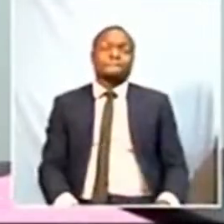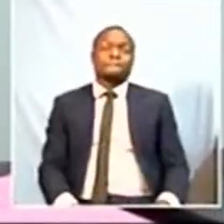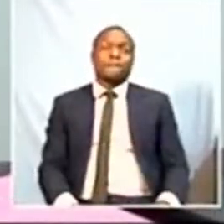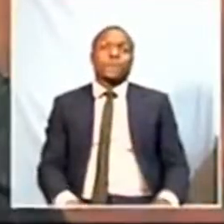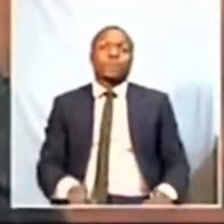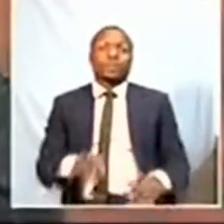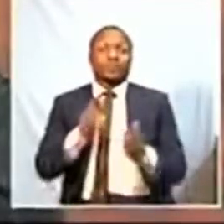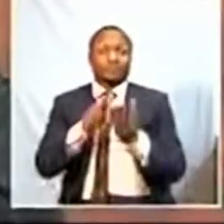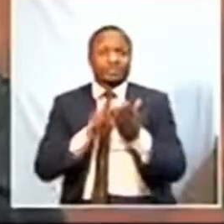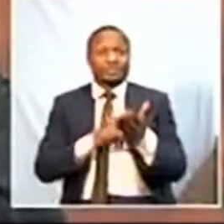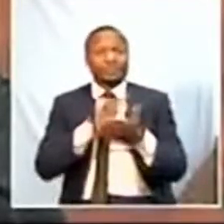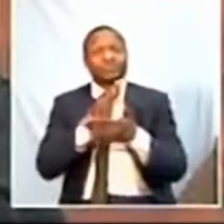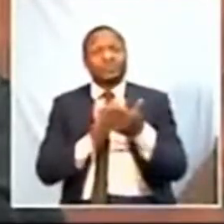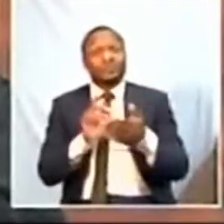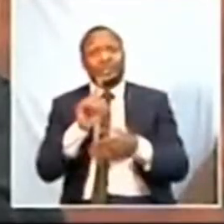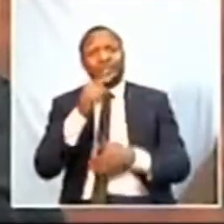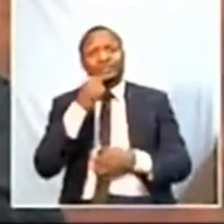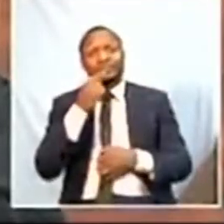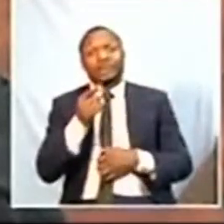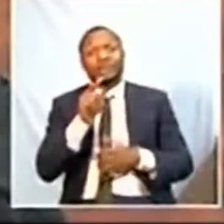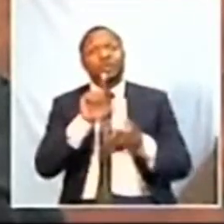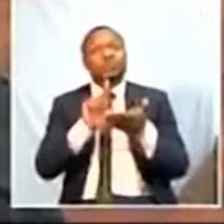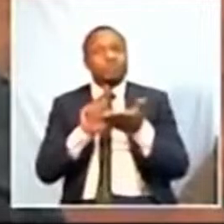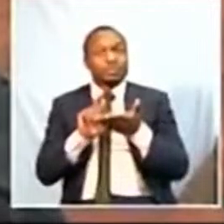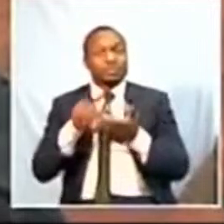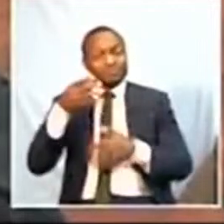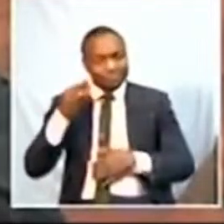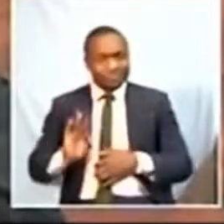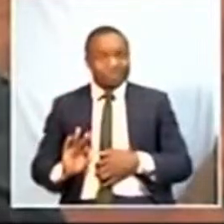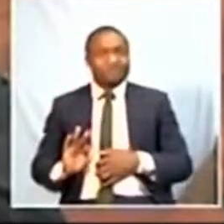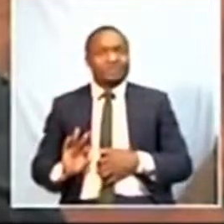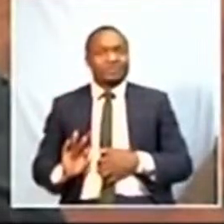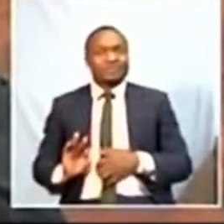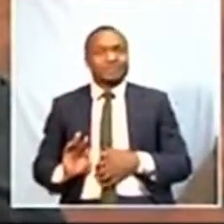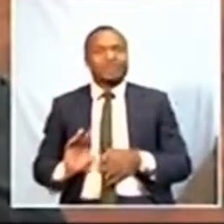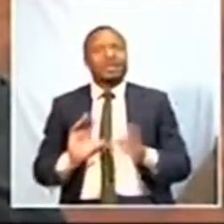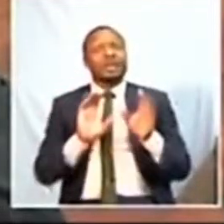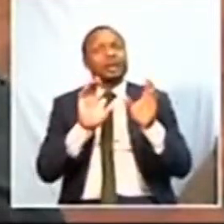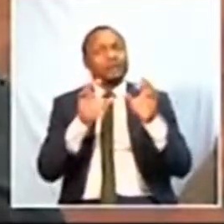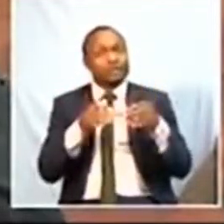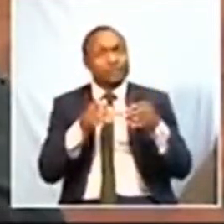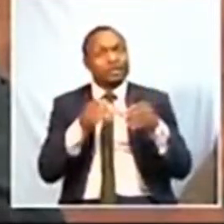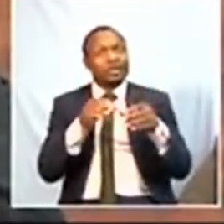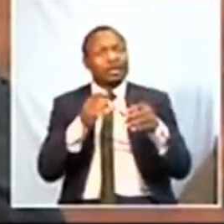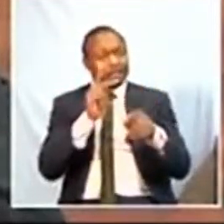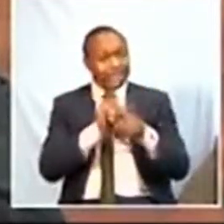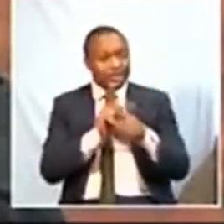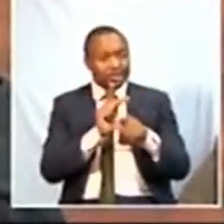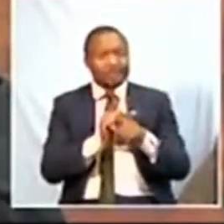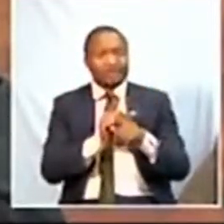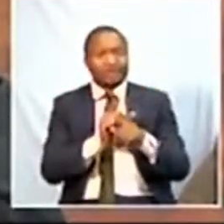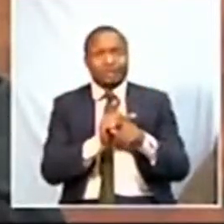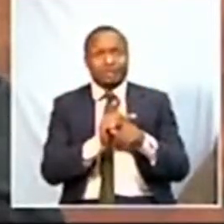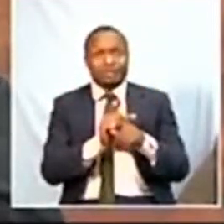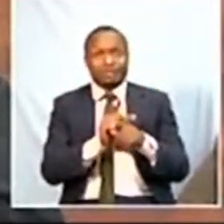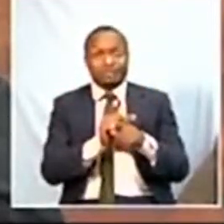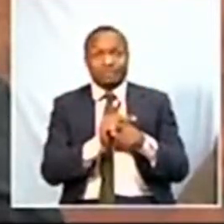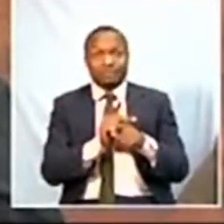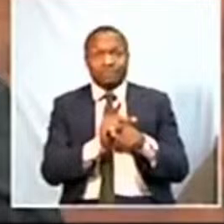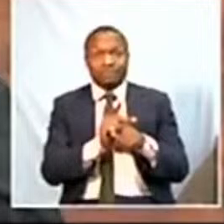The guideline somewhere says loan beneficiaries, the council keeps document of ownership. Are we